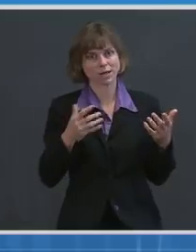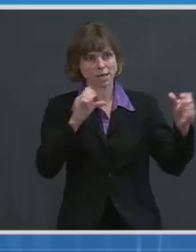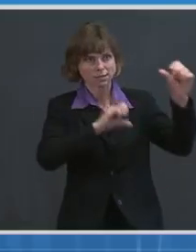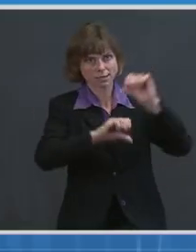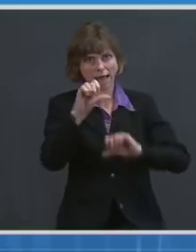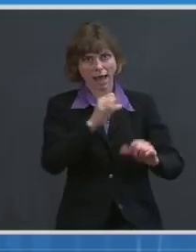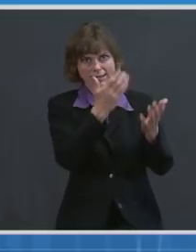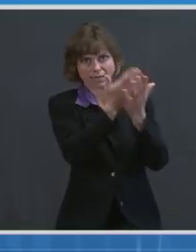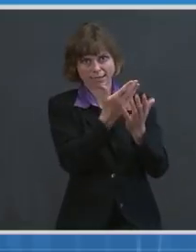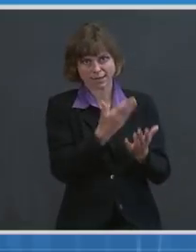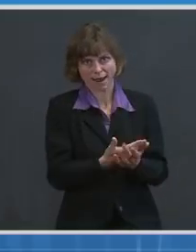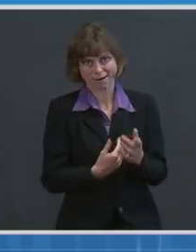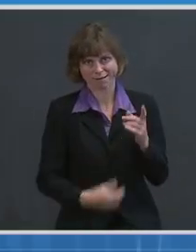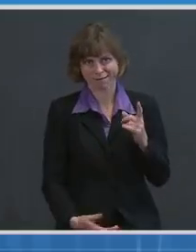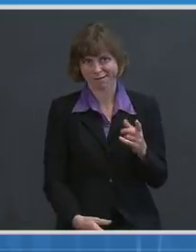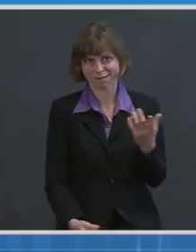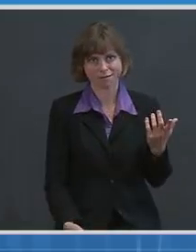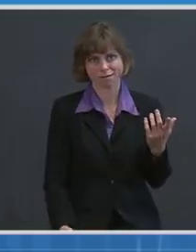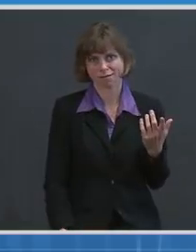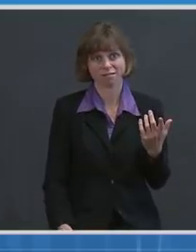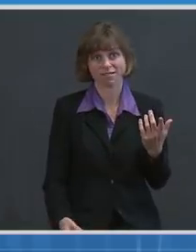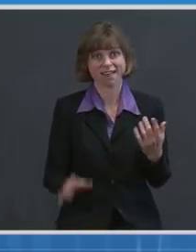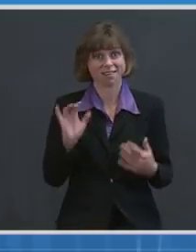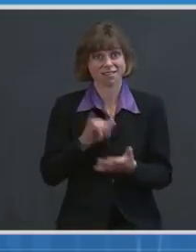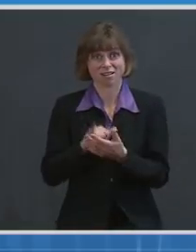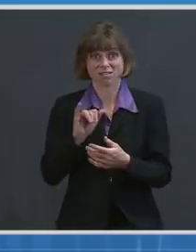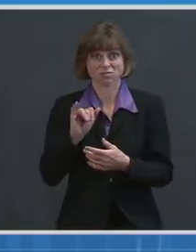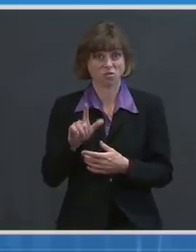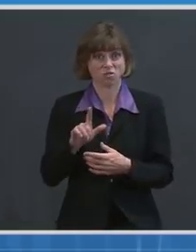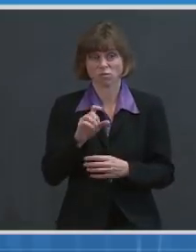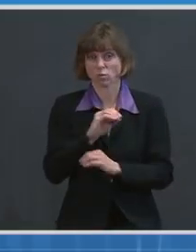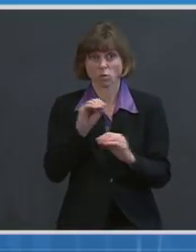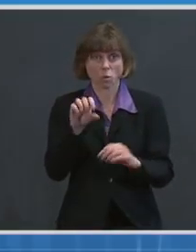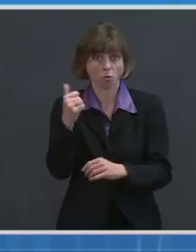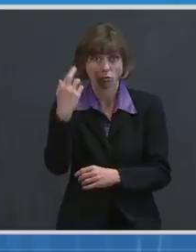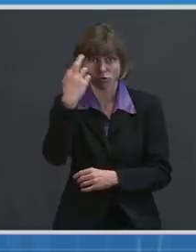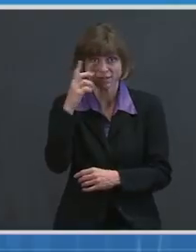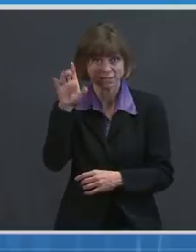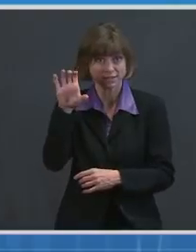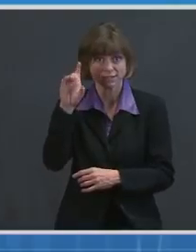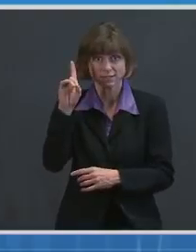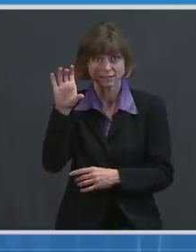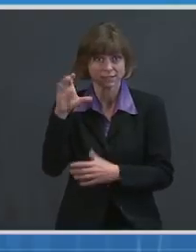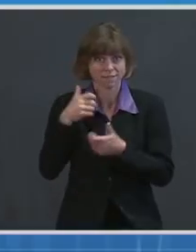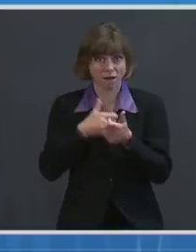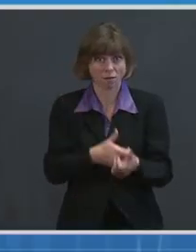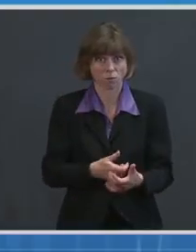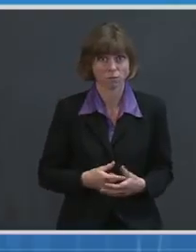right decisions, not for any other reasons. Next question.